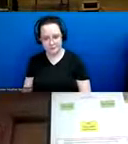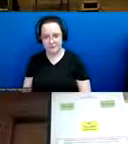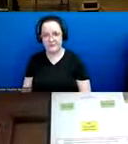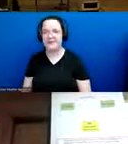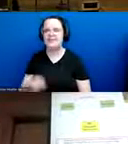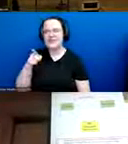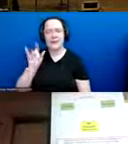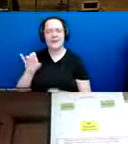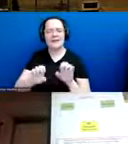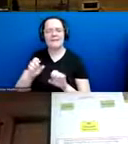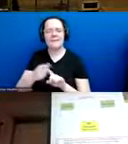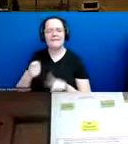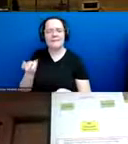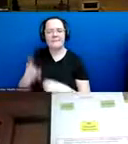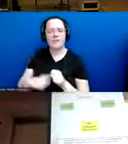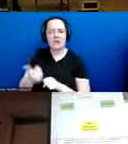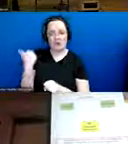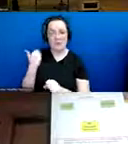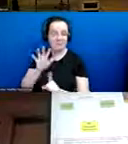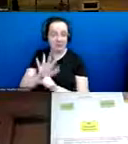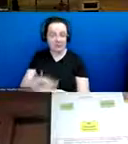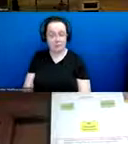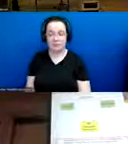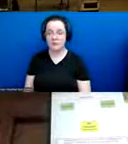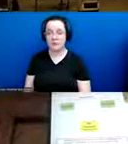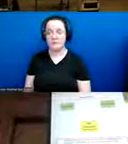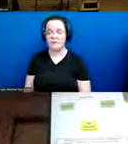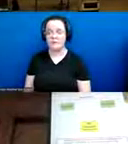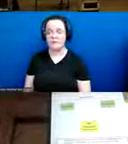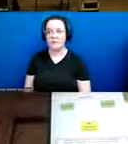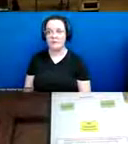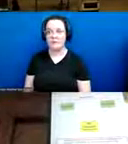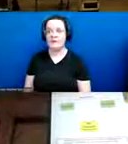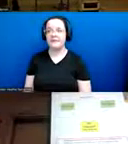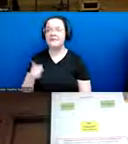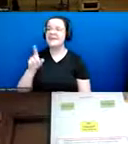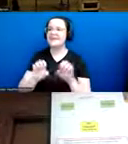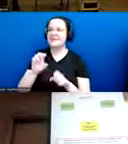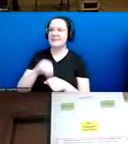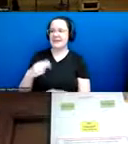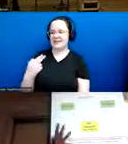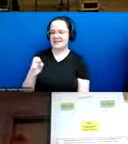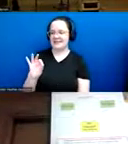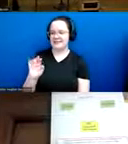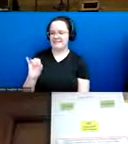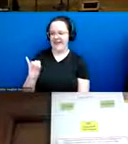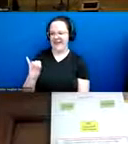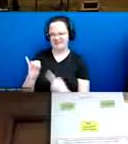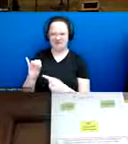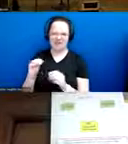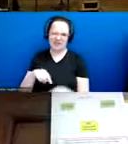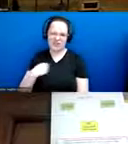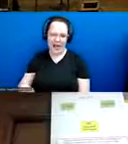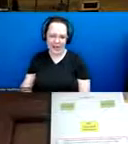that were very popular, right? Here is an experiment in Hefei, right? Hefei is a city in China that is about an hour and a